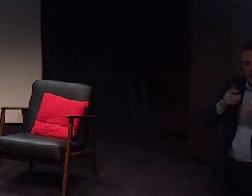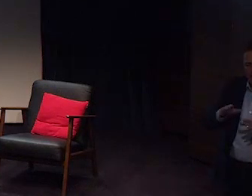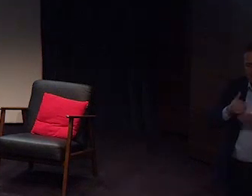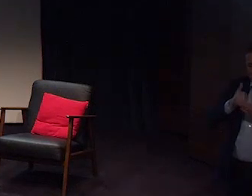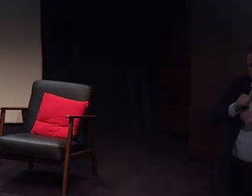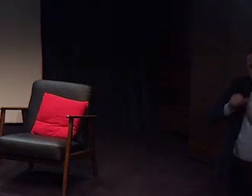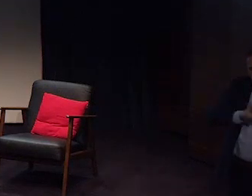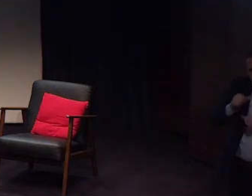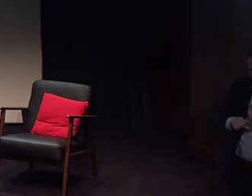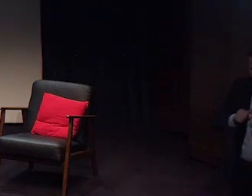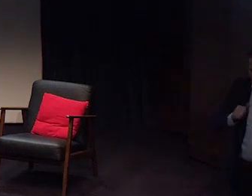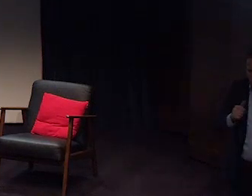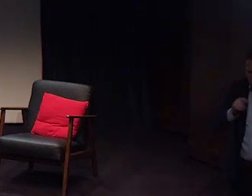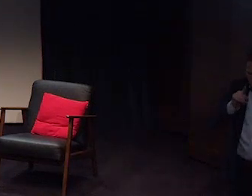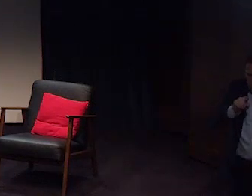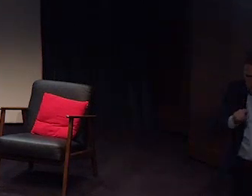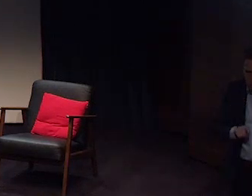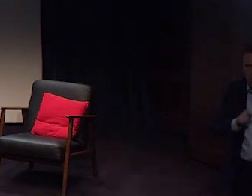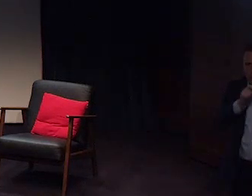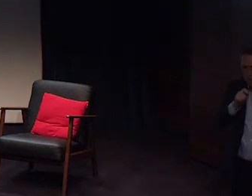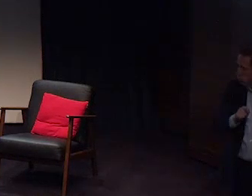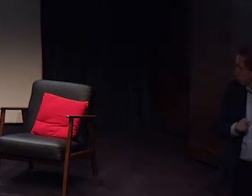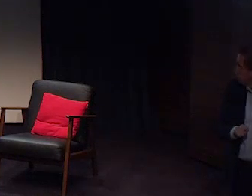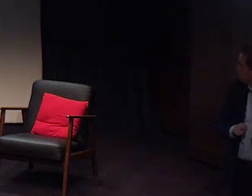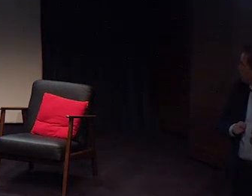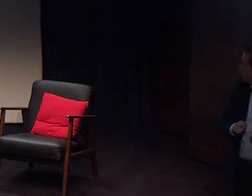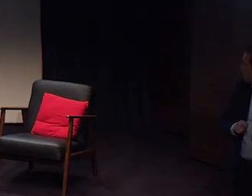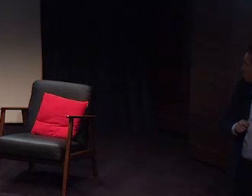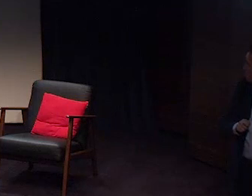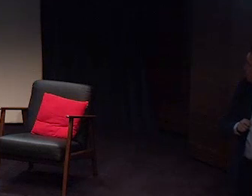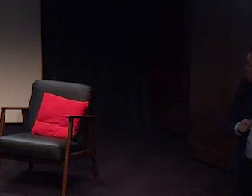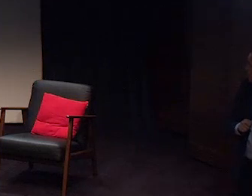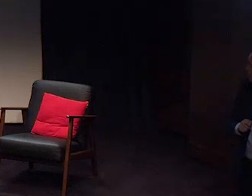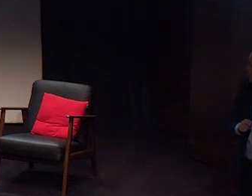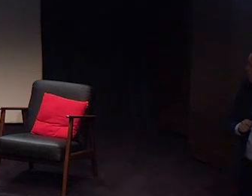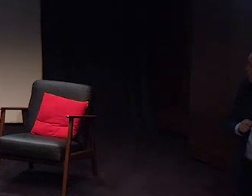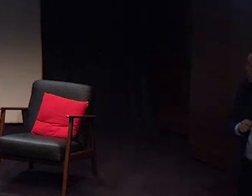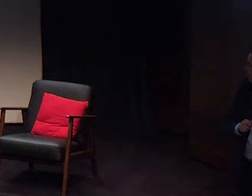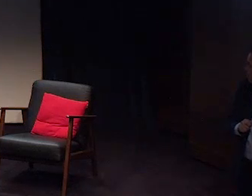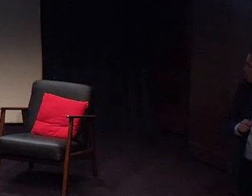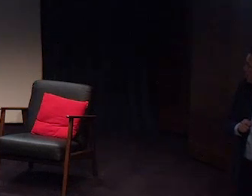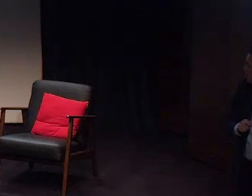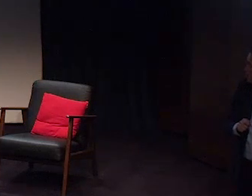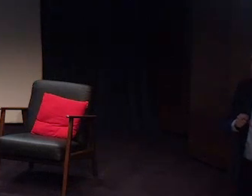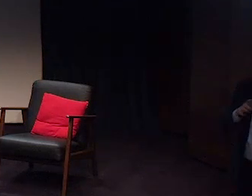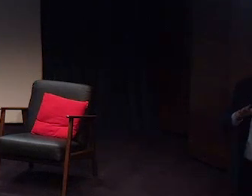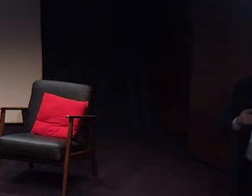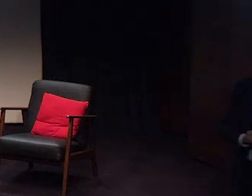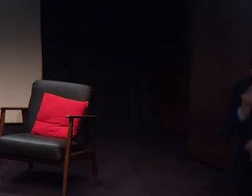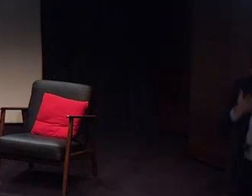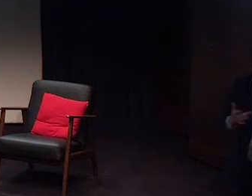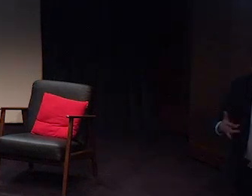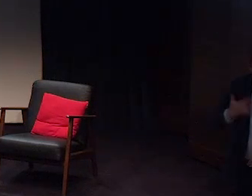were immediately adapted. This adaptation was also immediately implemented in real life at